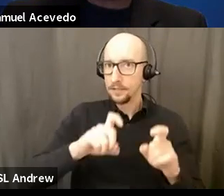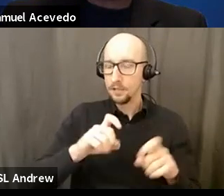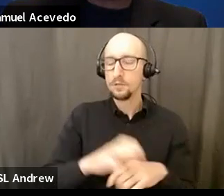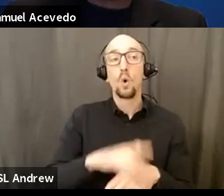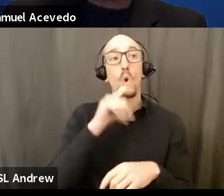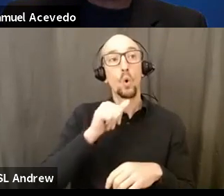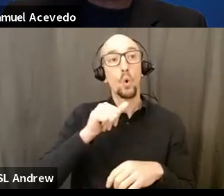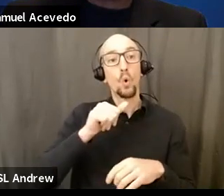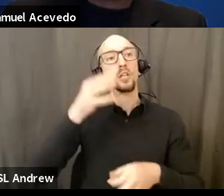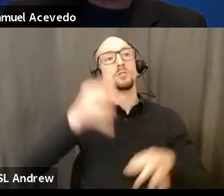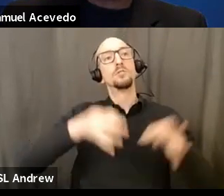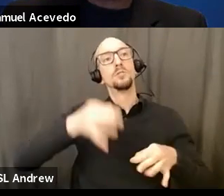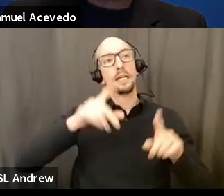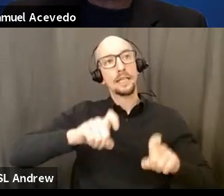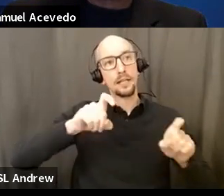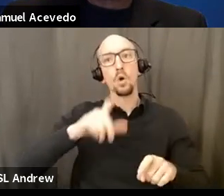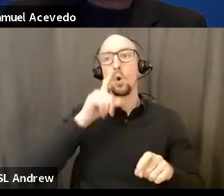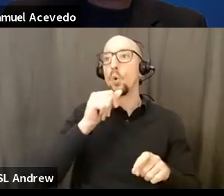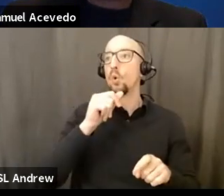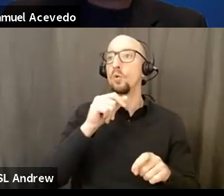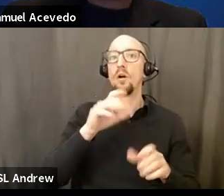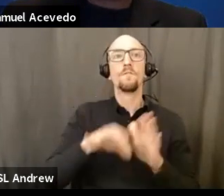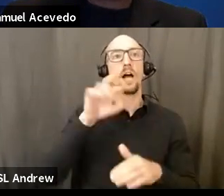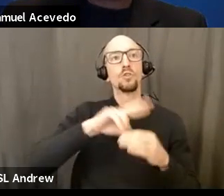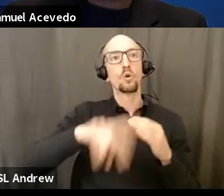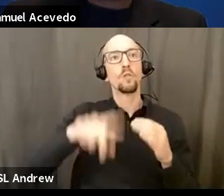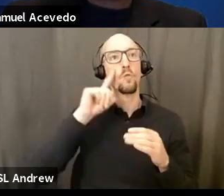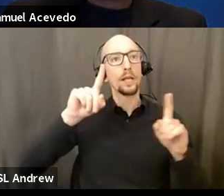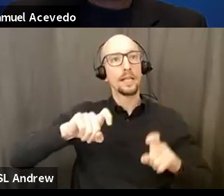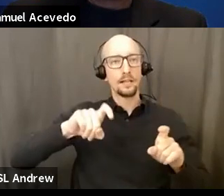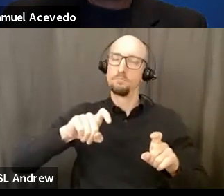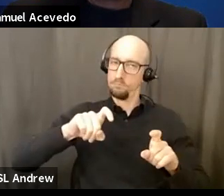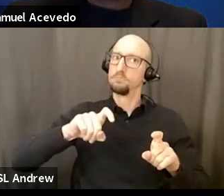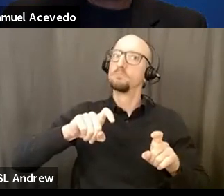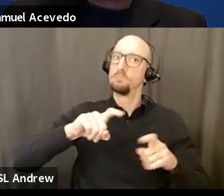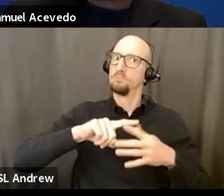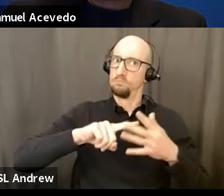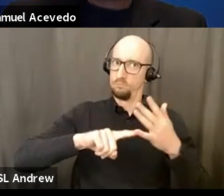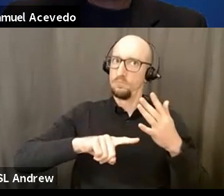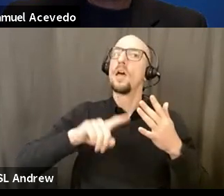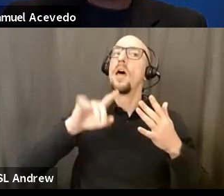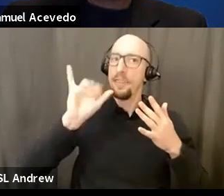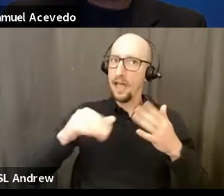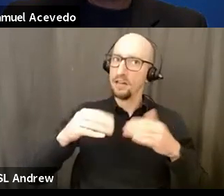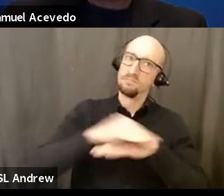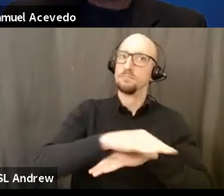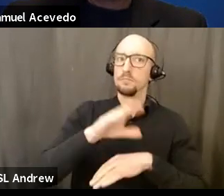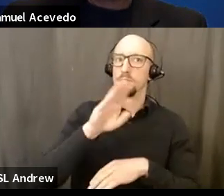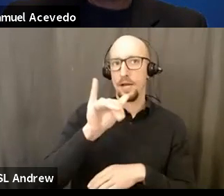should be historically credited with the biases that have been built into testing. But if there is a way to